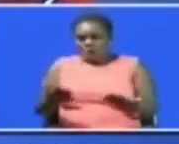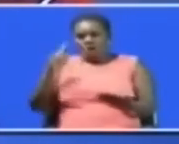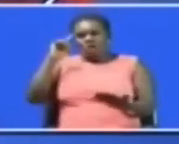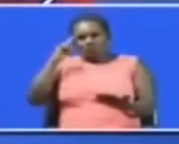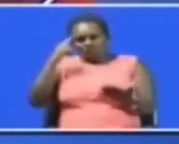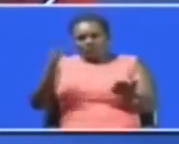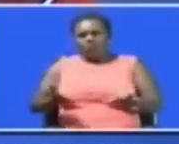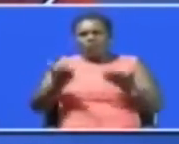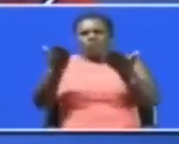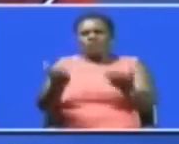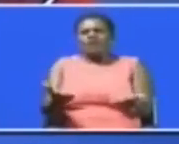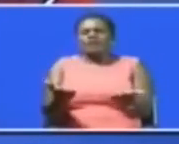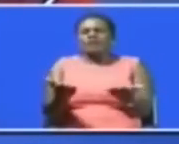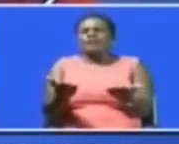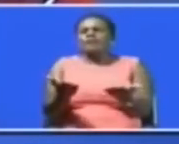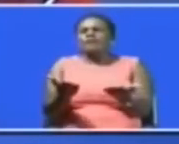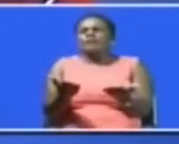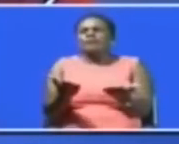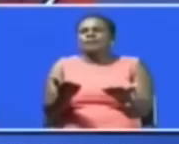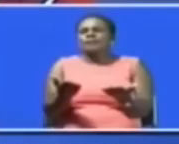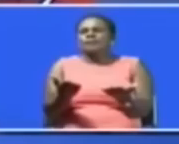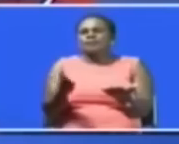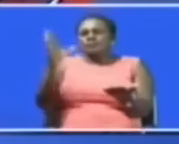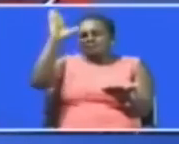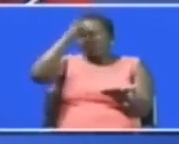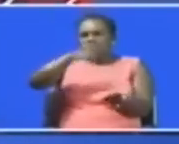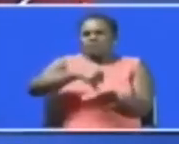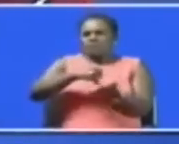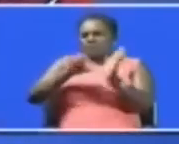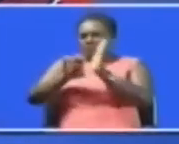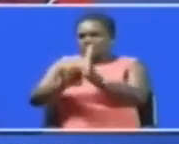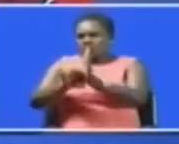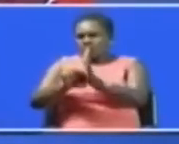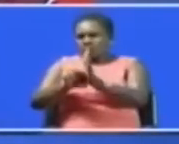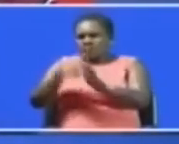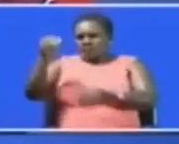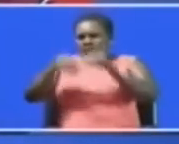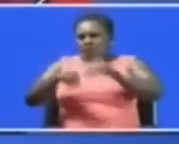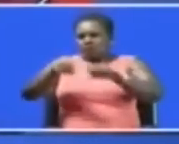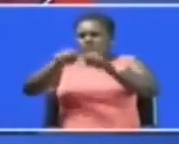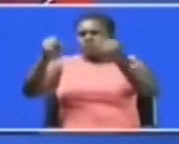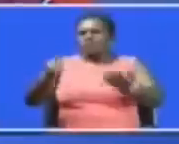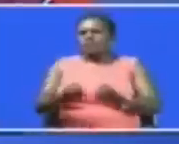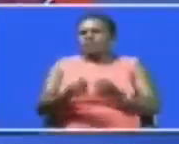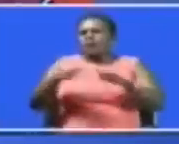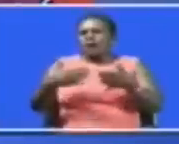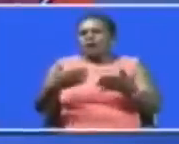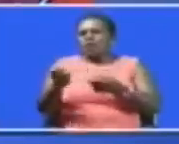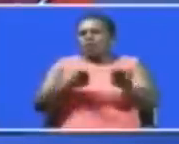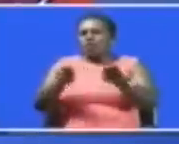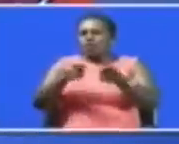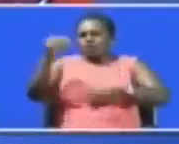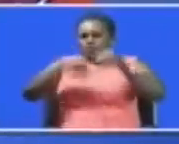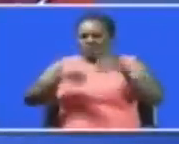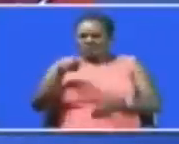perceived to provide this kind of lack of inclusivity. For example, the electoral system, the question of how we manage our